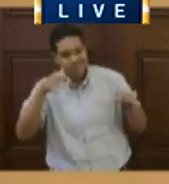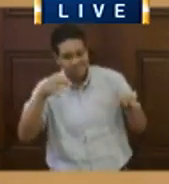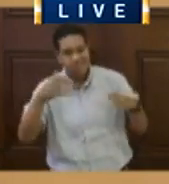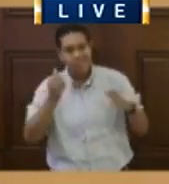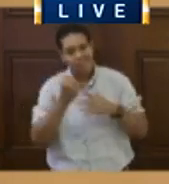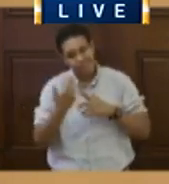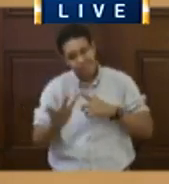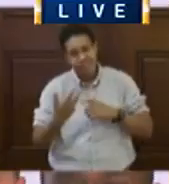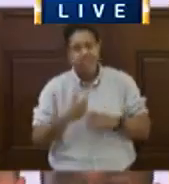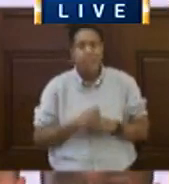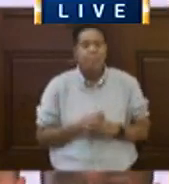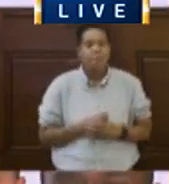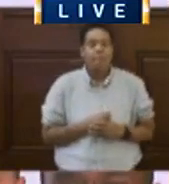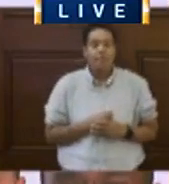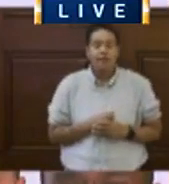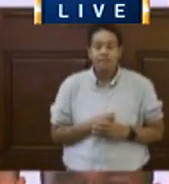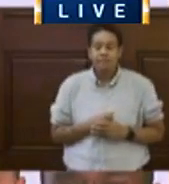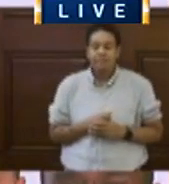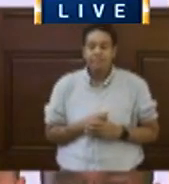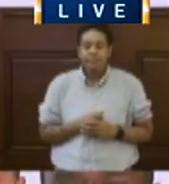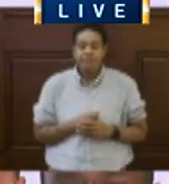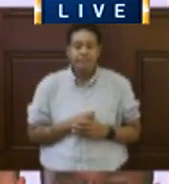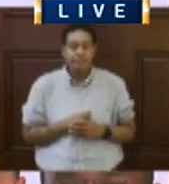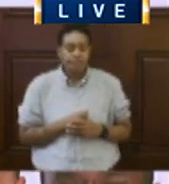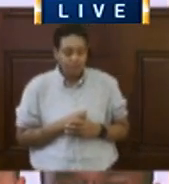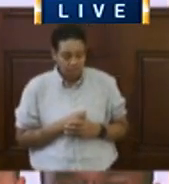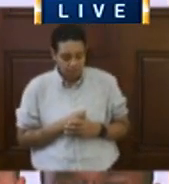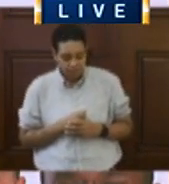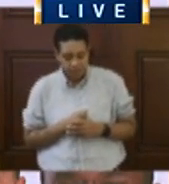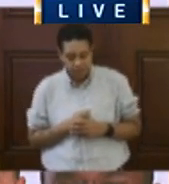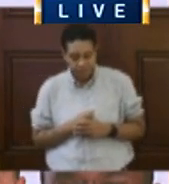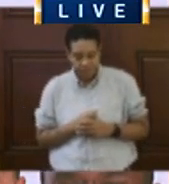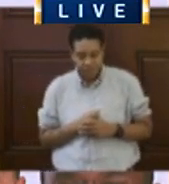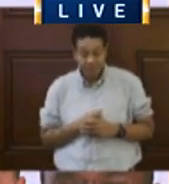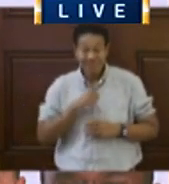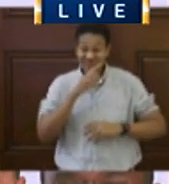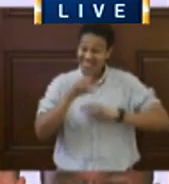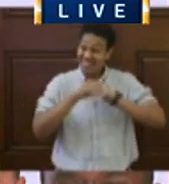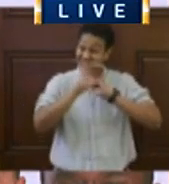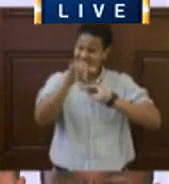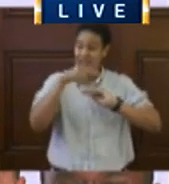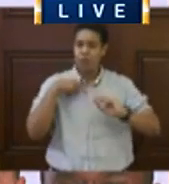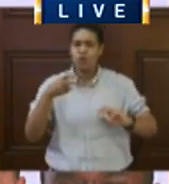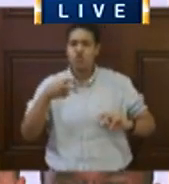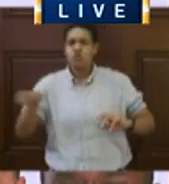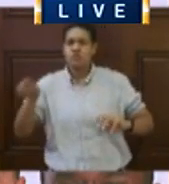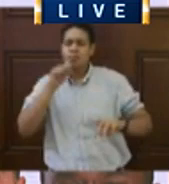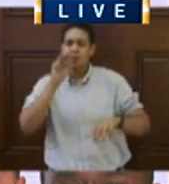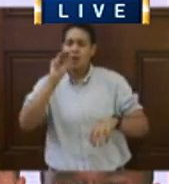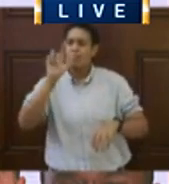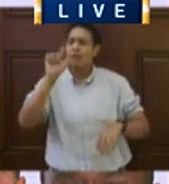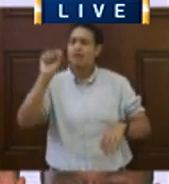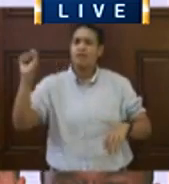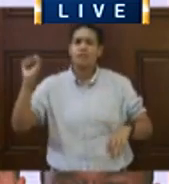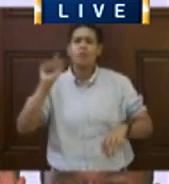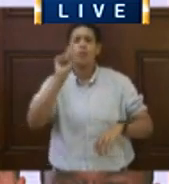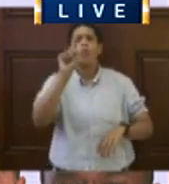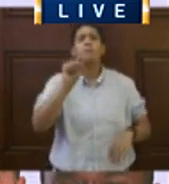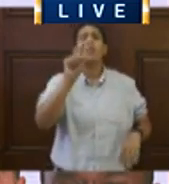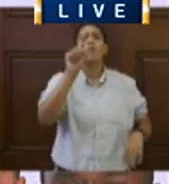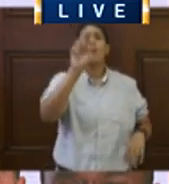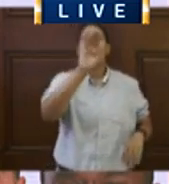In addition to that, we will be transferring to the Ministry of Labor and Social Security $1.1